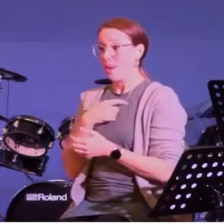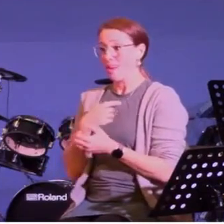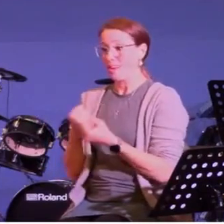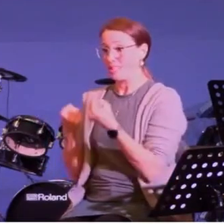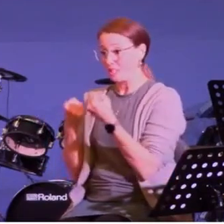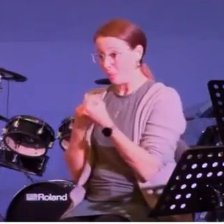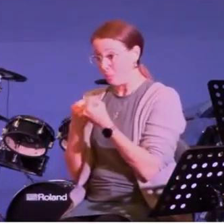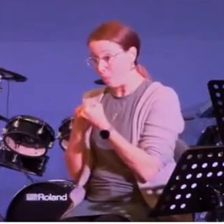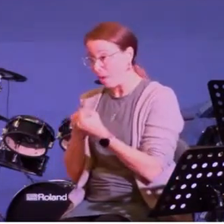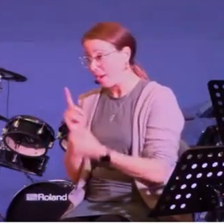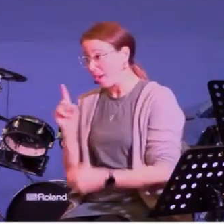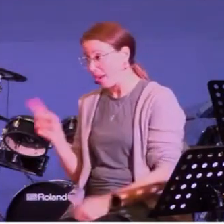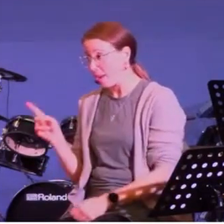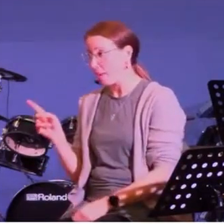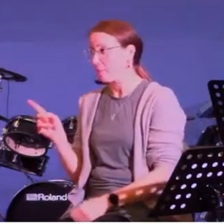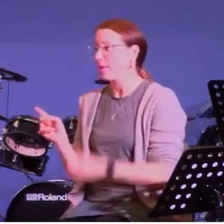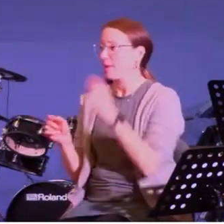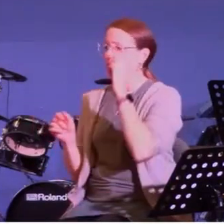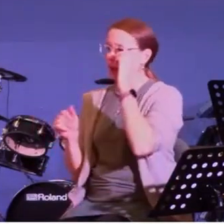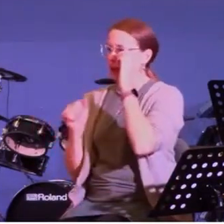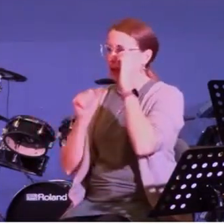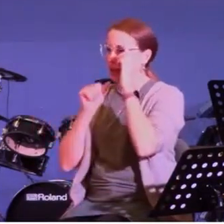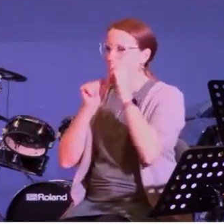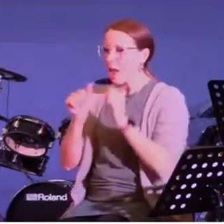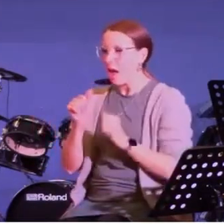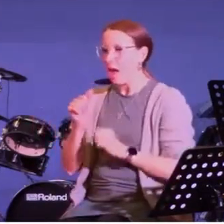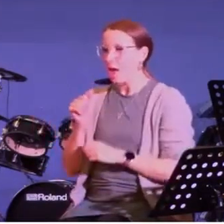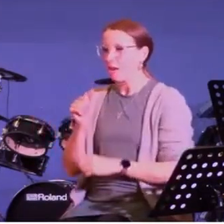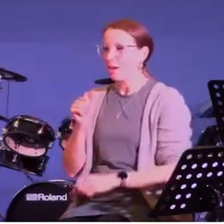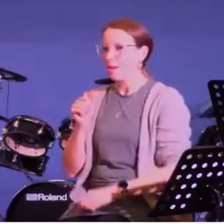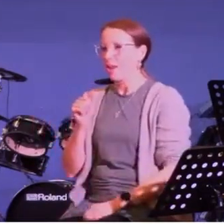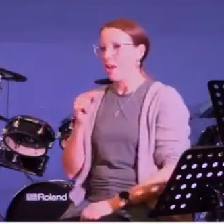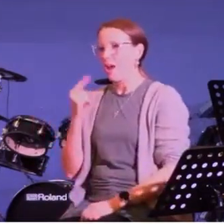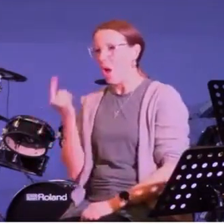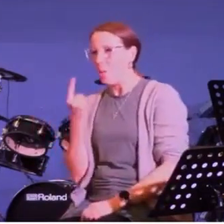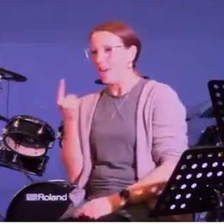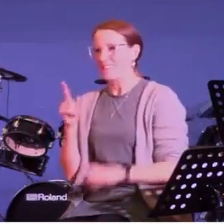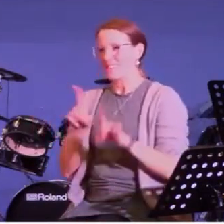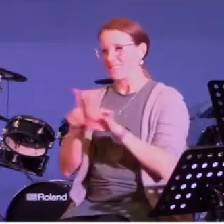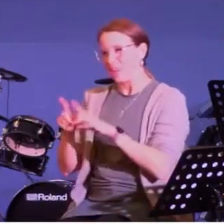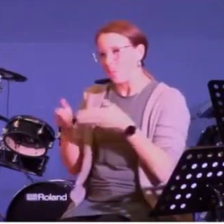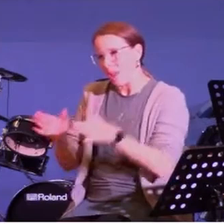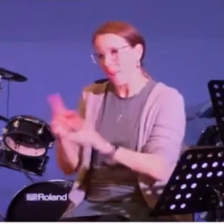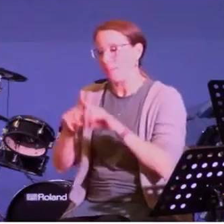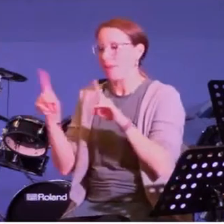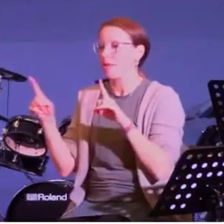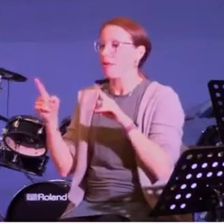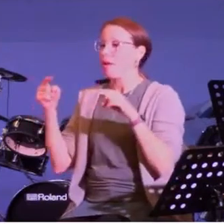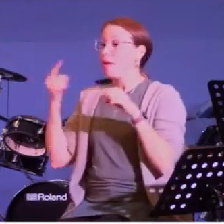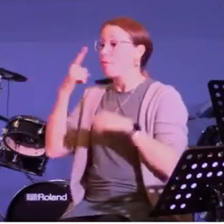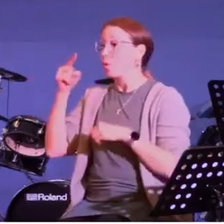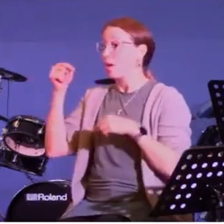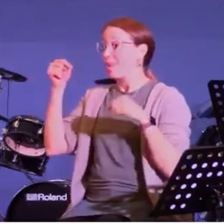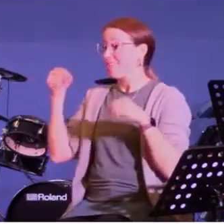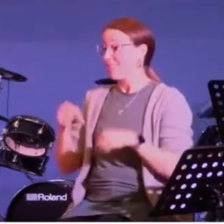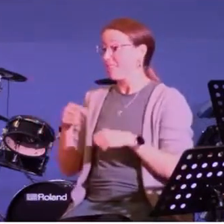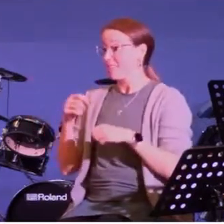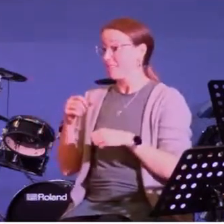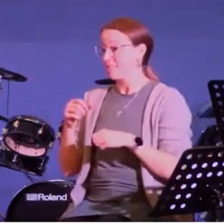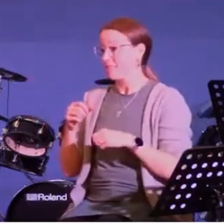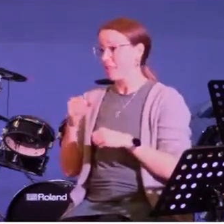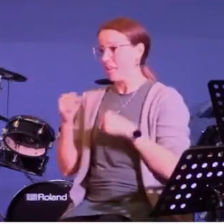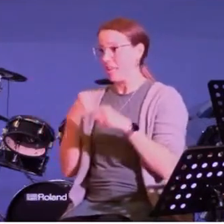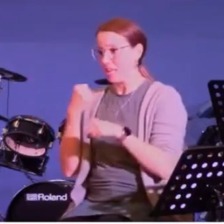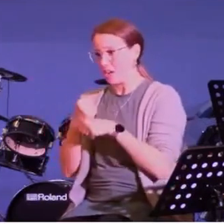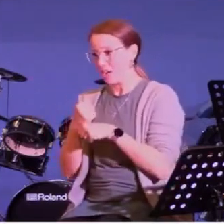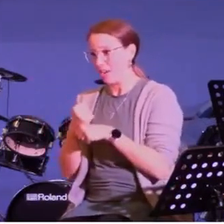him, not necessarily perpetually at the same level, but for the first year, we basically planned our budget as if he was here when he's